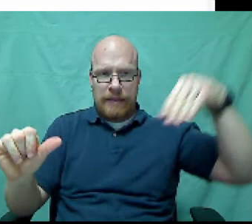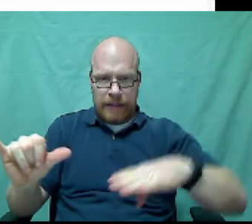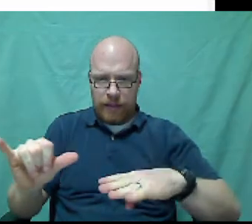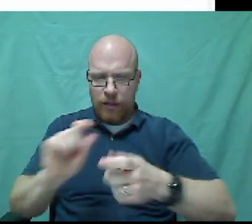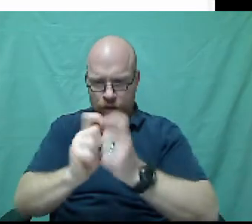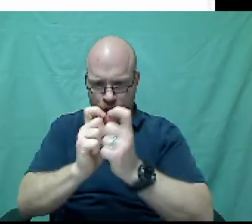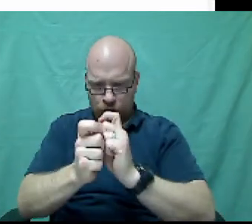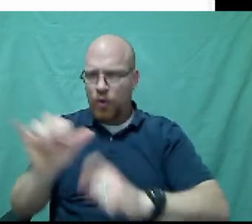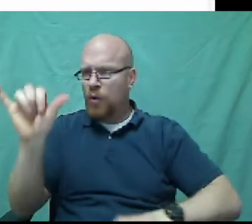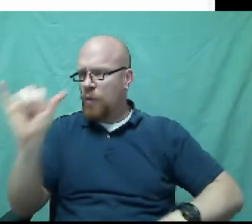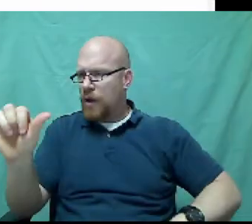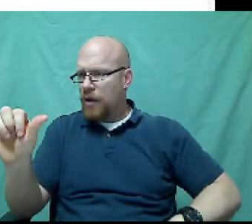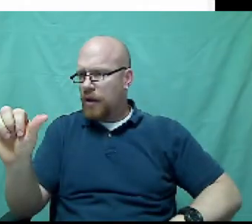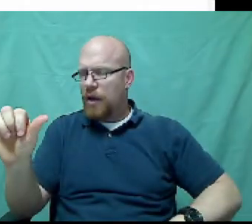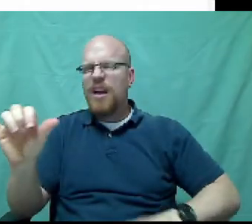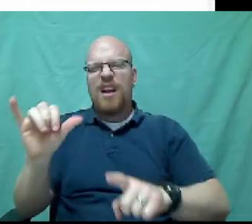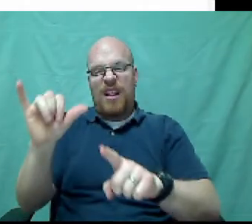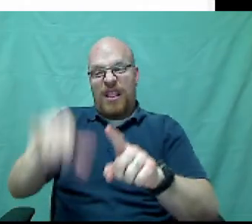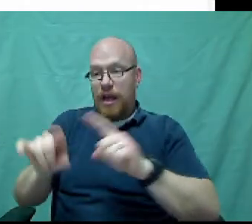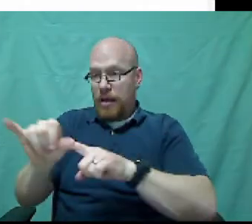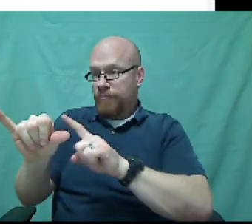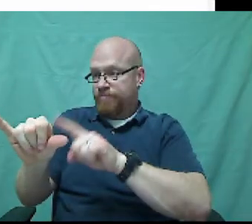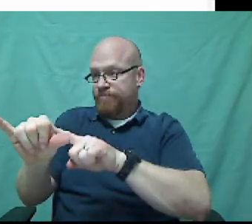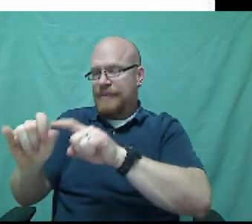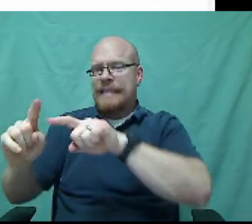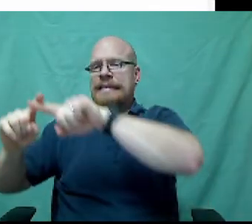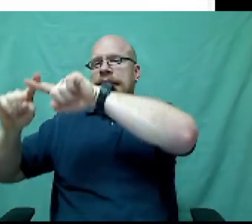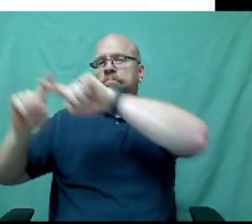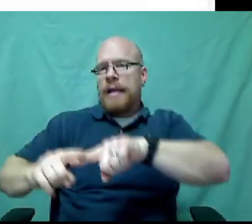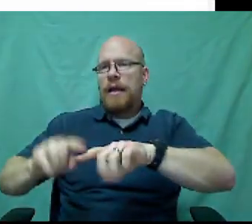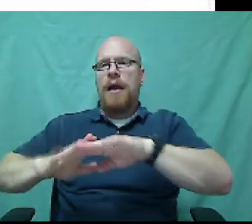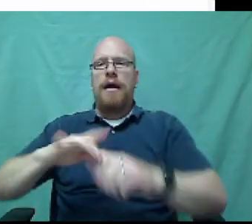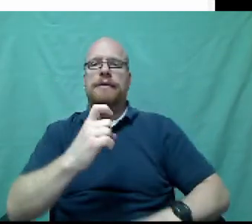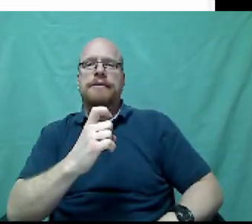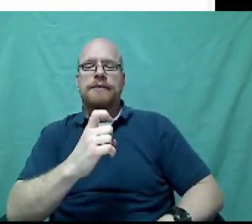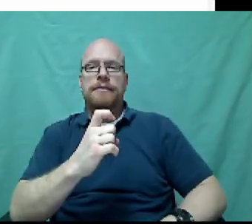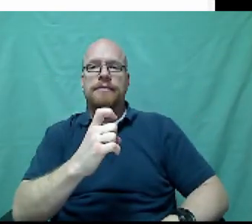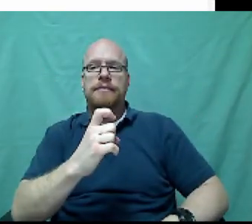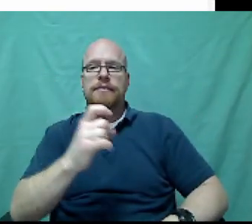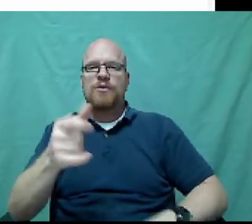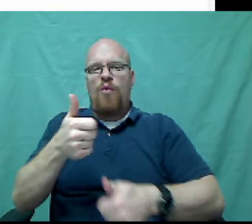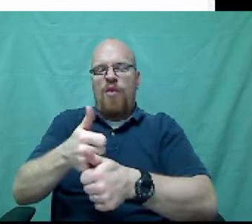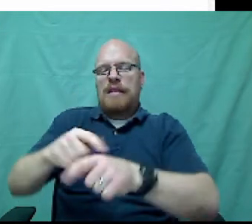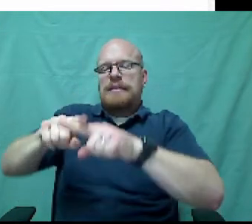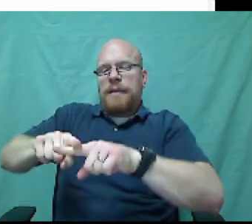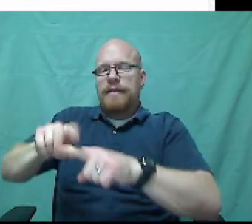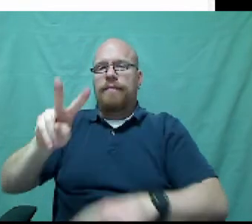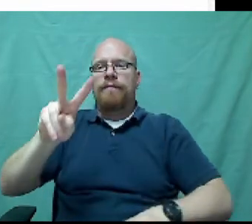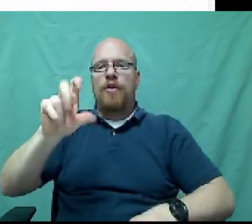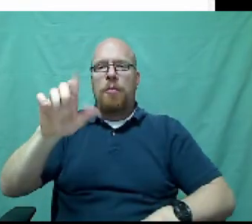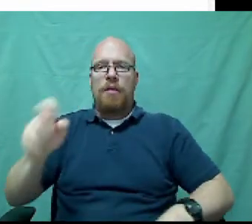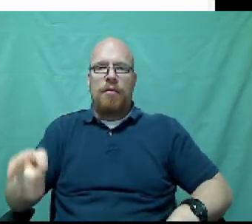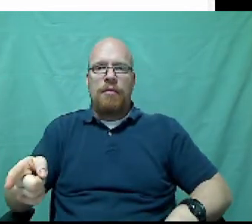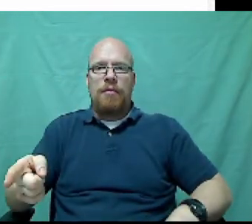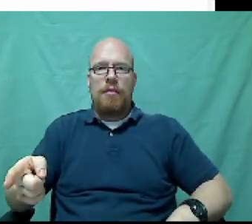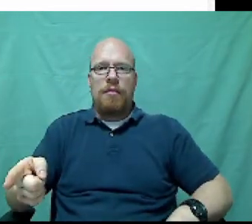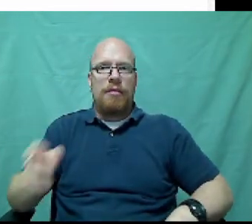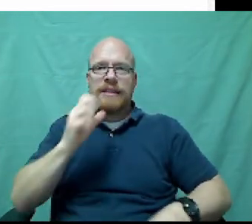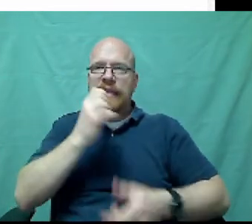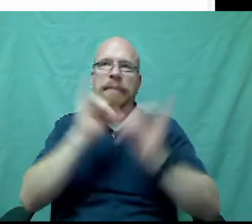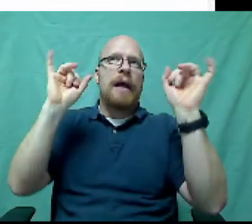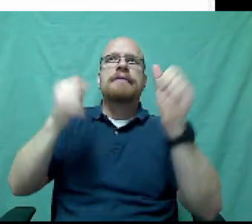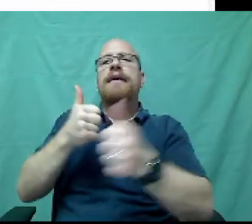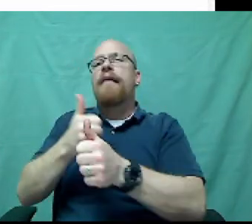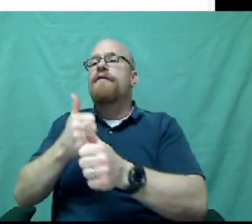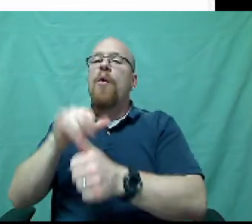because as x comes in, we map the x value to the y value, so y depends on